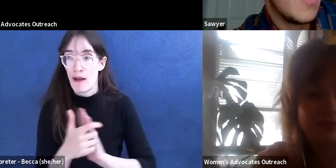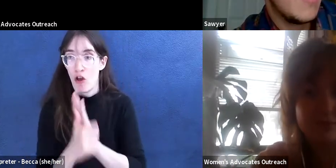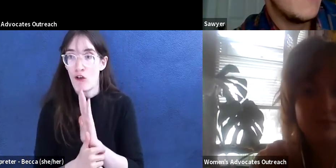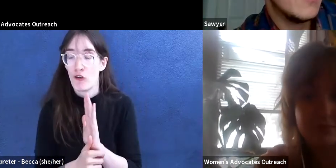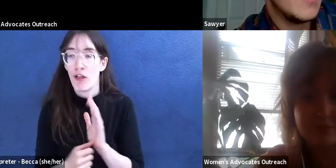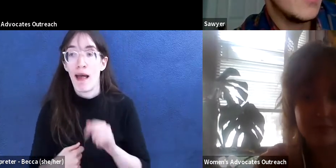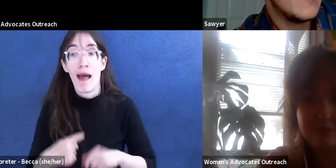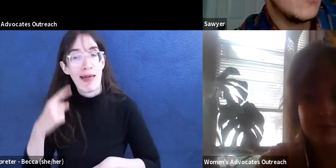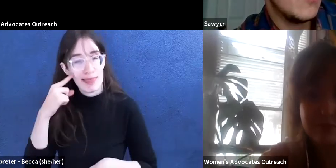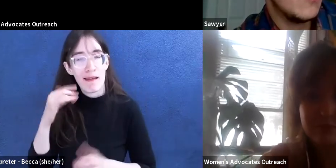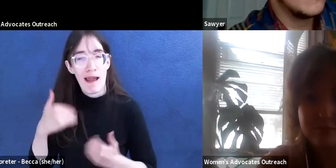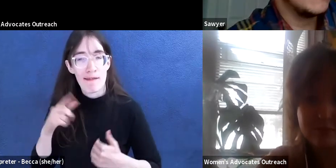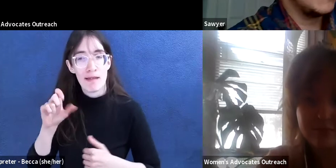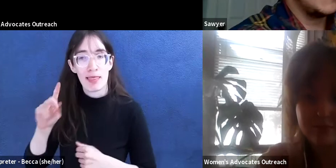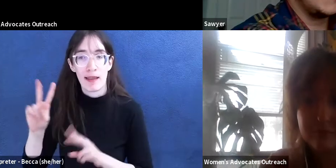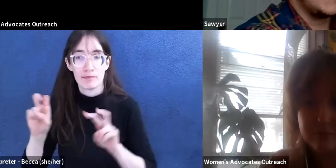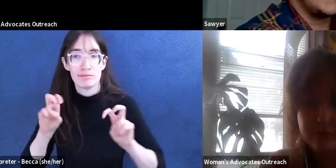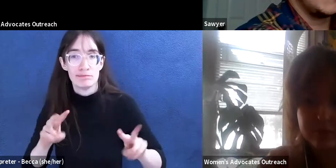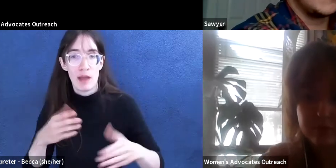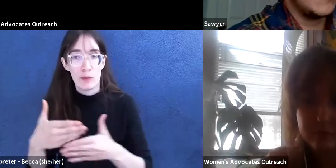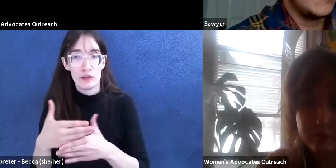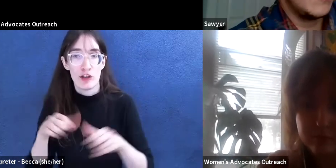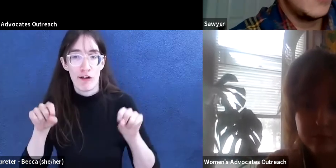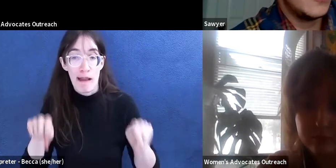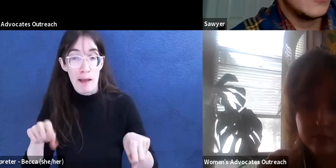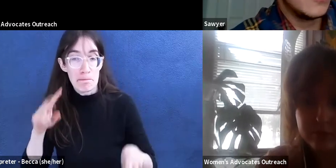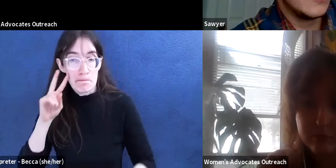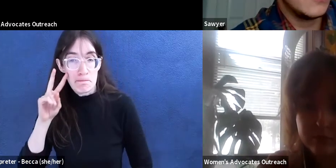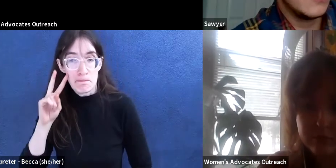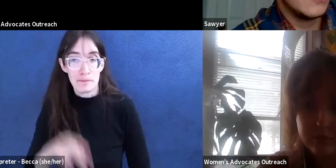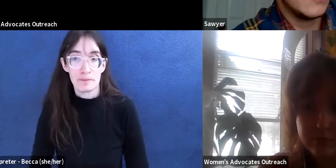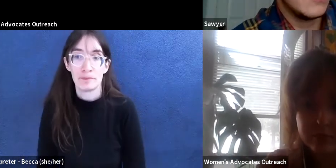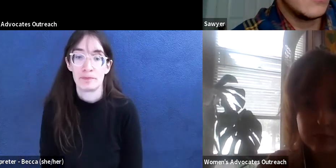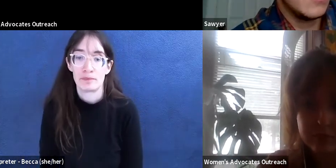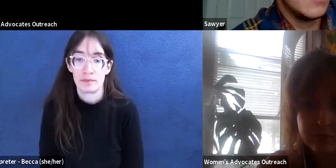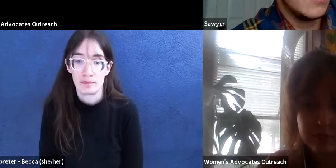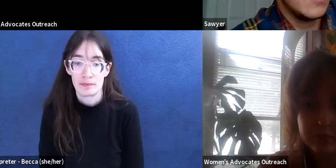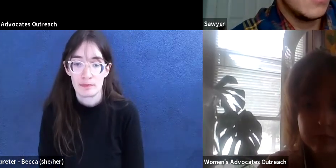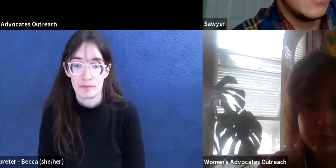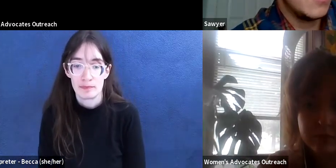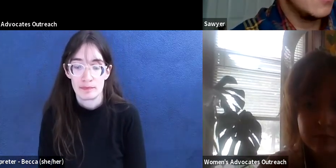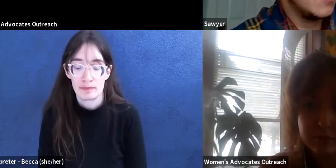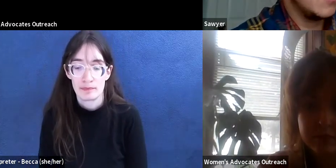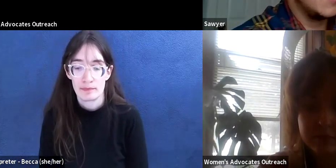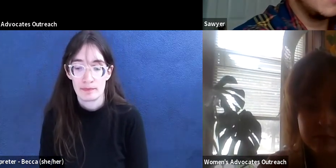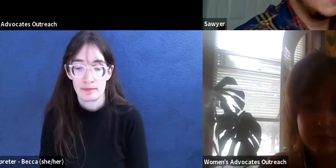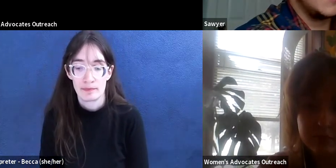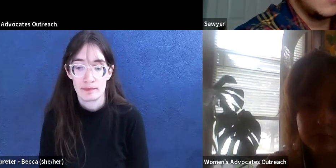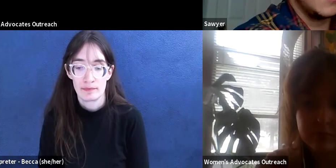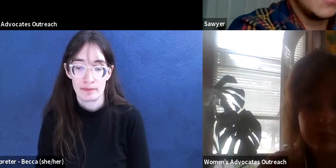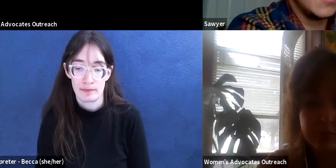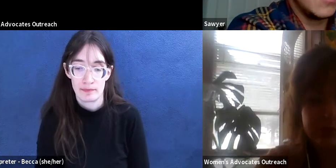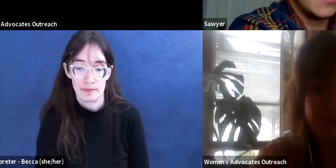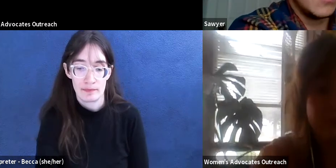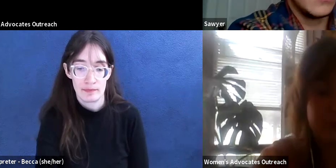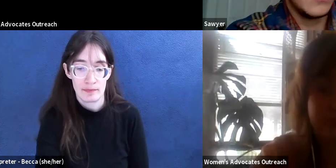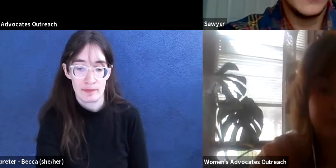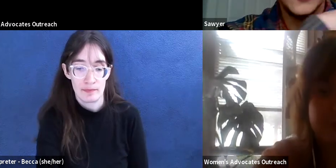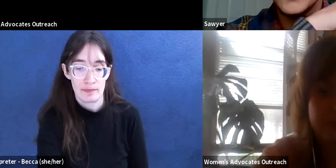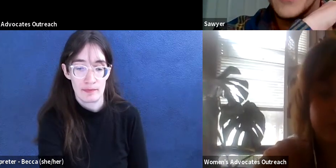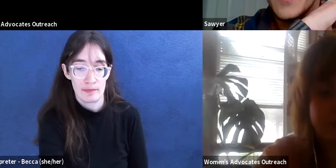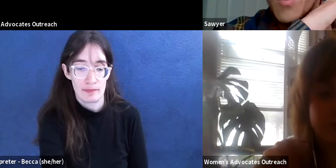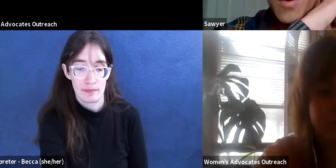Ed, that is by a sex educator named Kim Cavill, who just like puts together these really brief, like